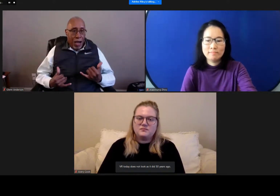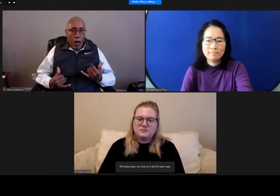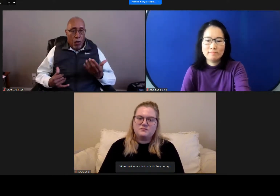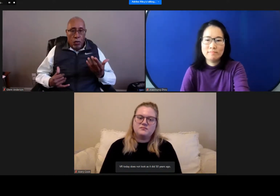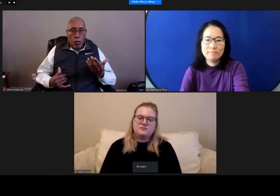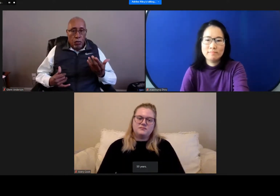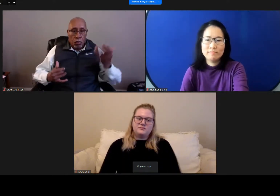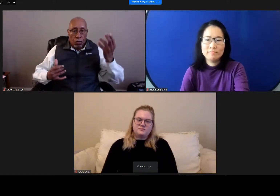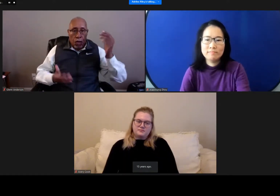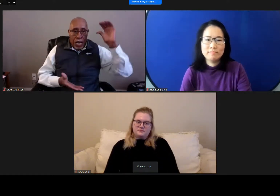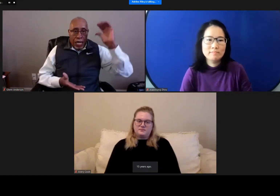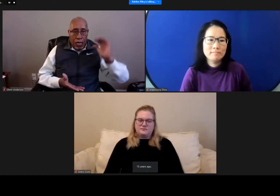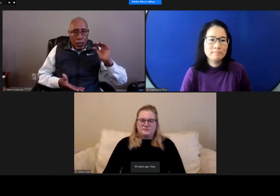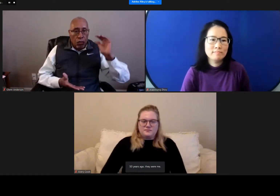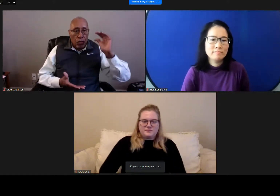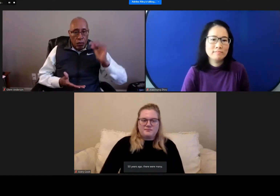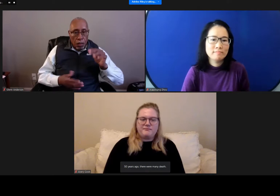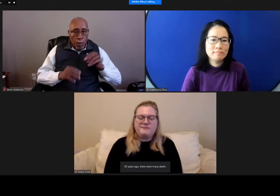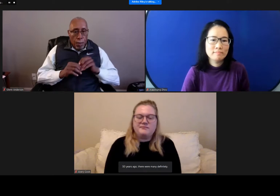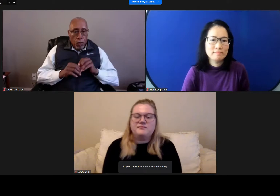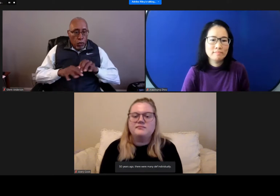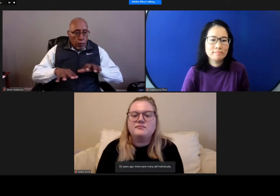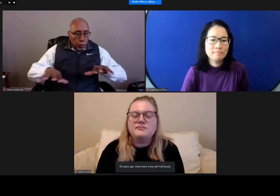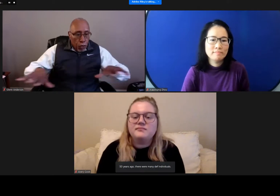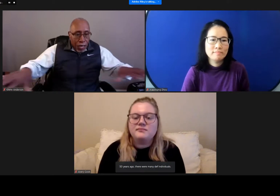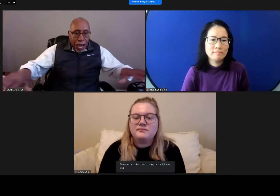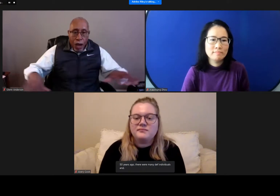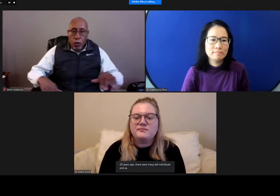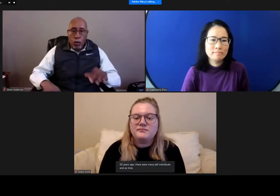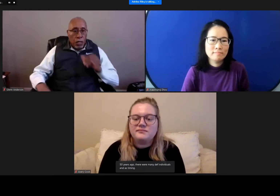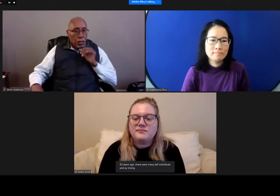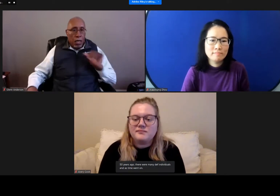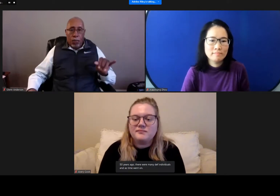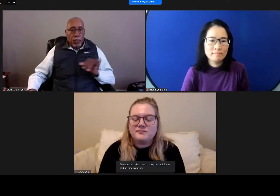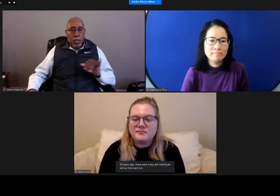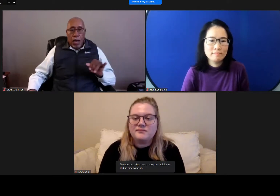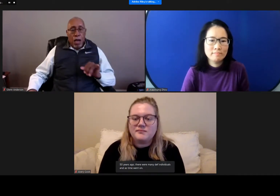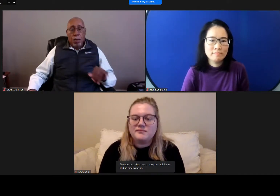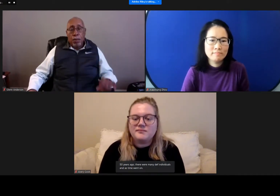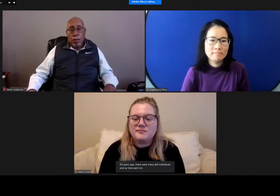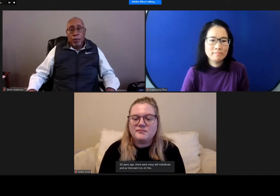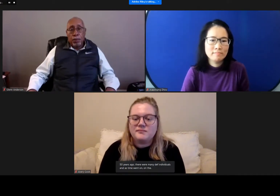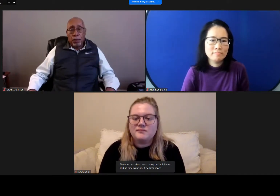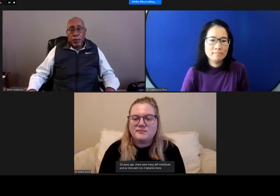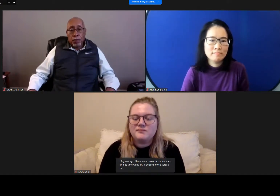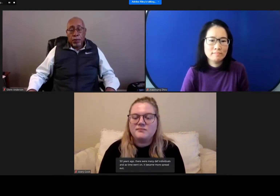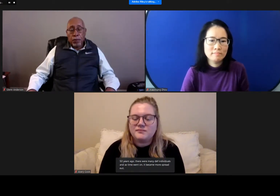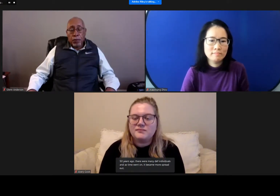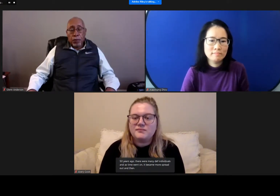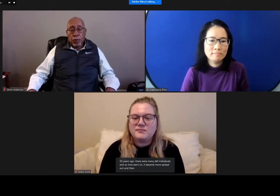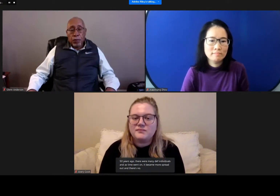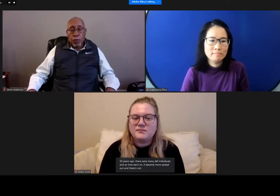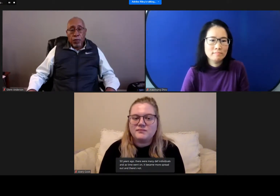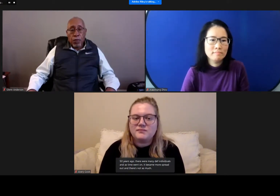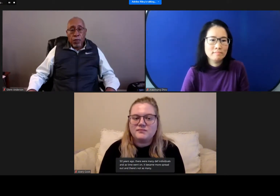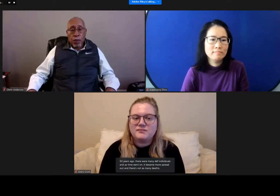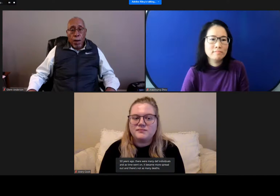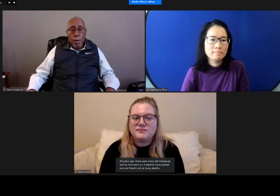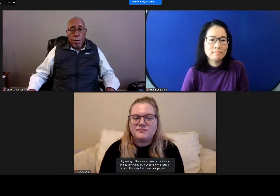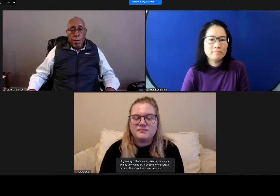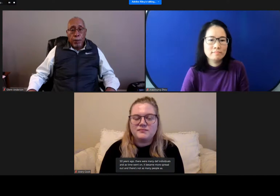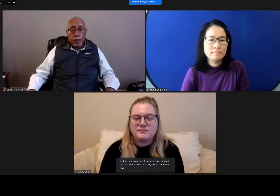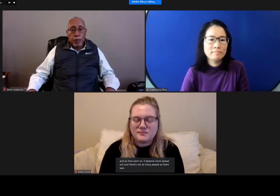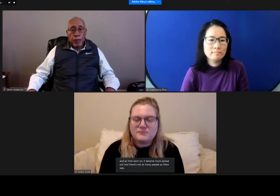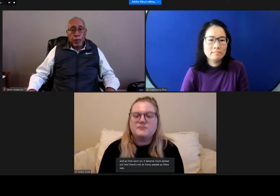50 years ago, there were many deaf individuals. And as time went on, it became more spread out, and there's not as many deaf people as